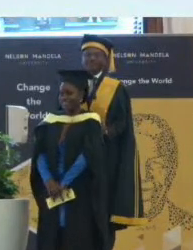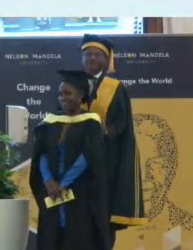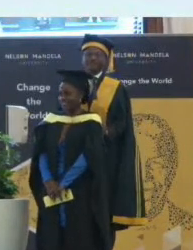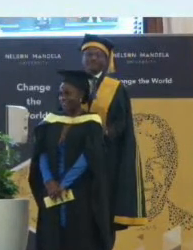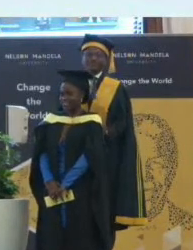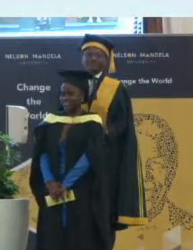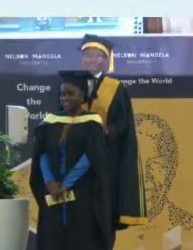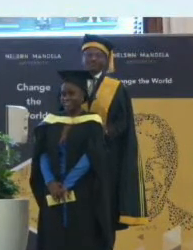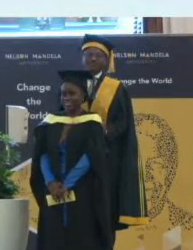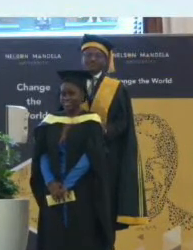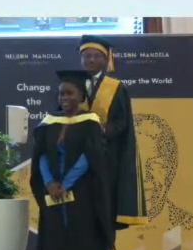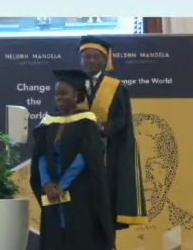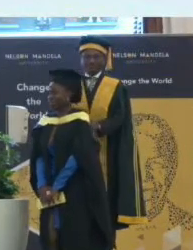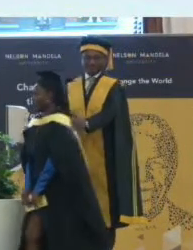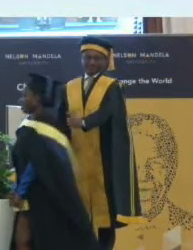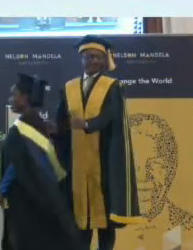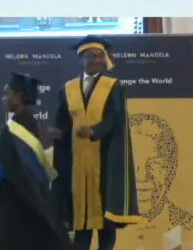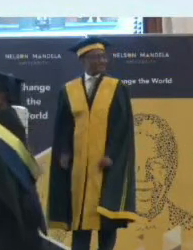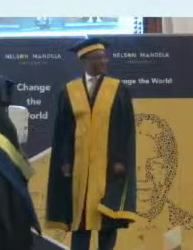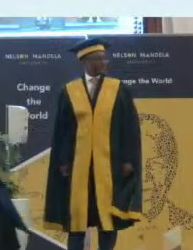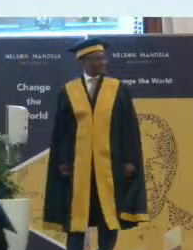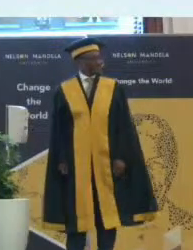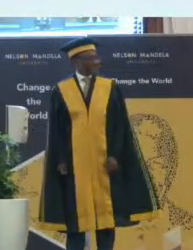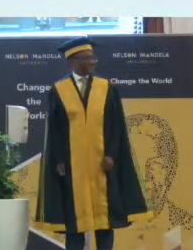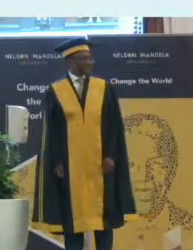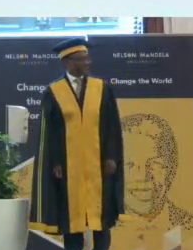Advance Khumbudzo Mdau.